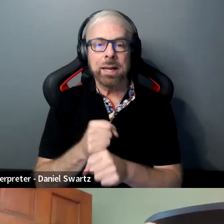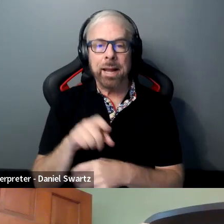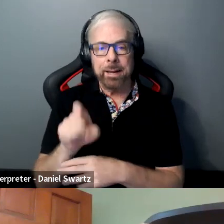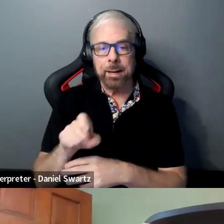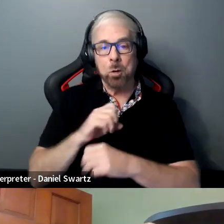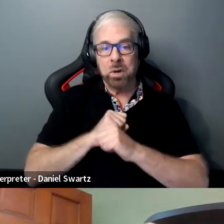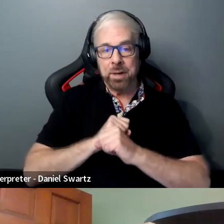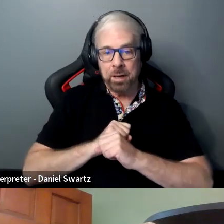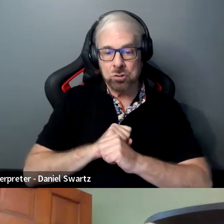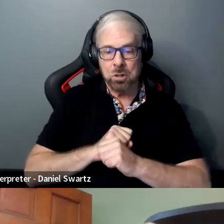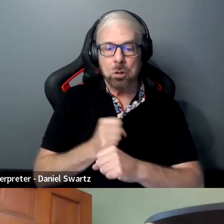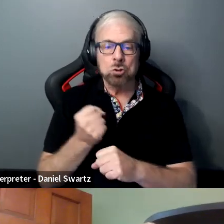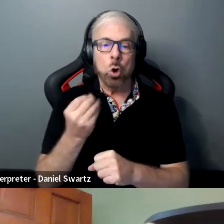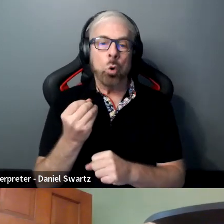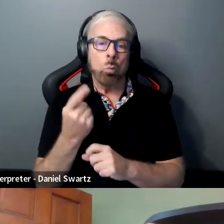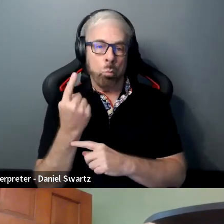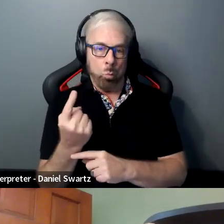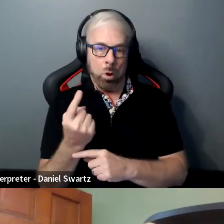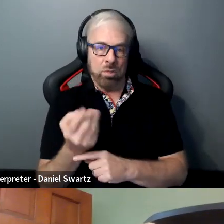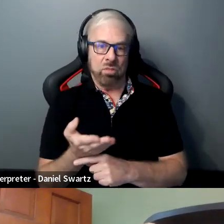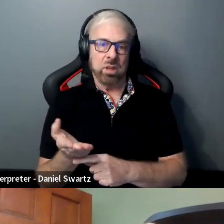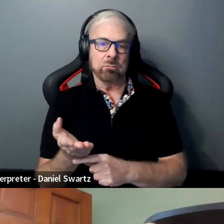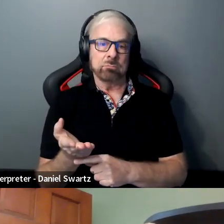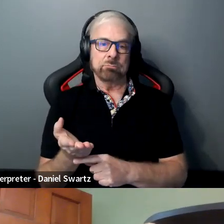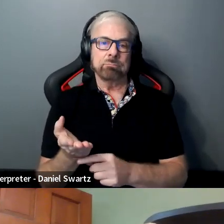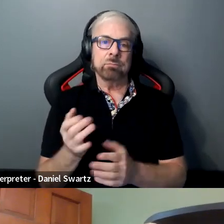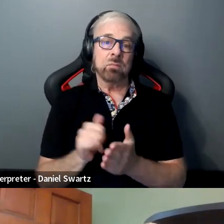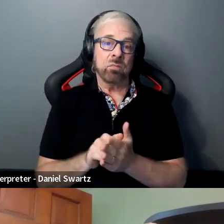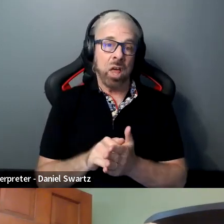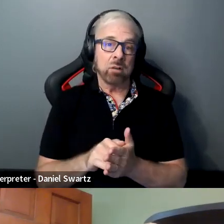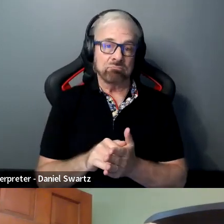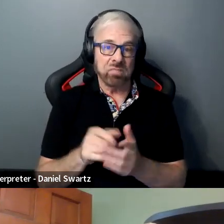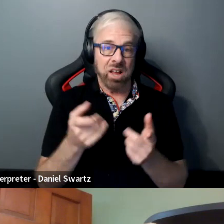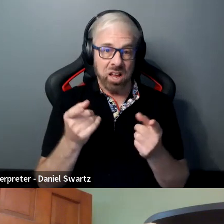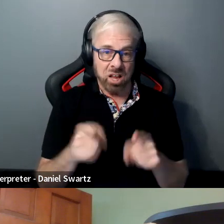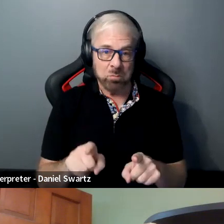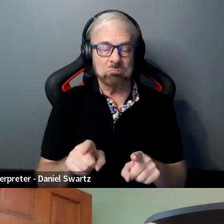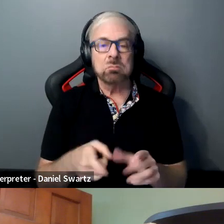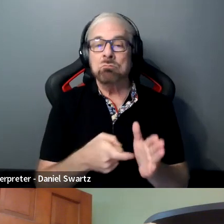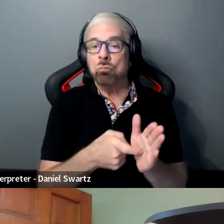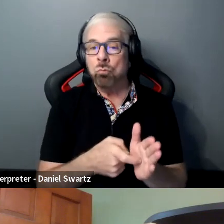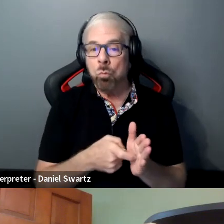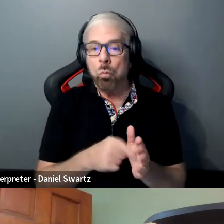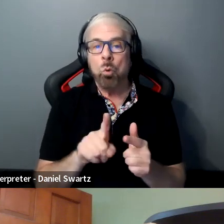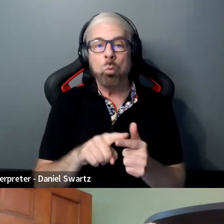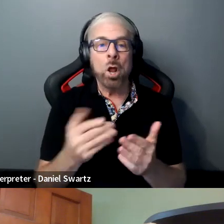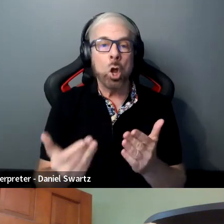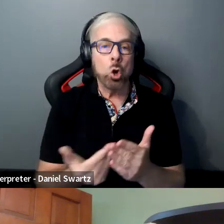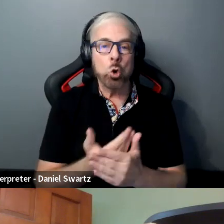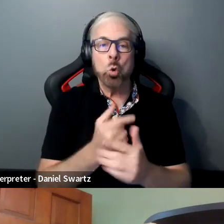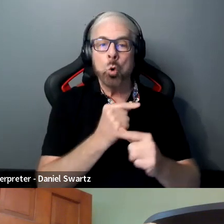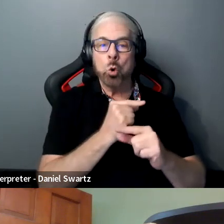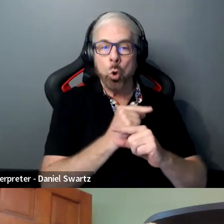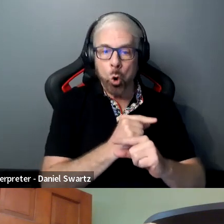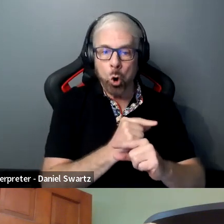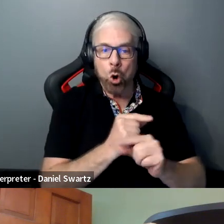protection. So one thing that was done was to require when a new guardian